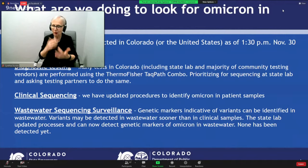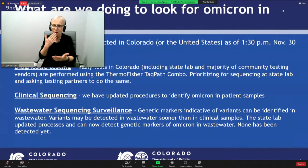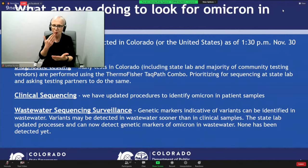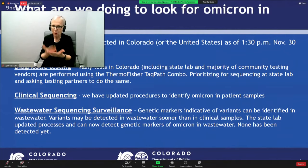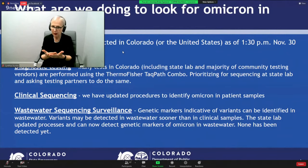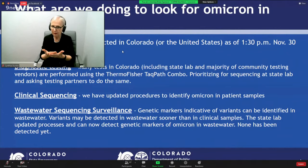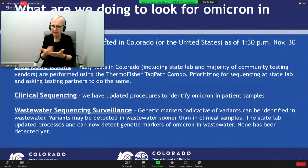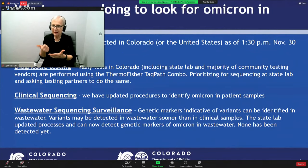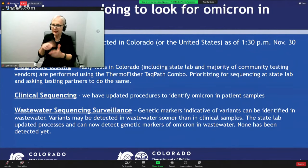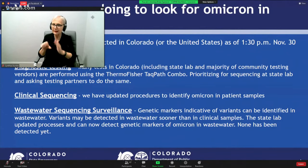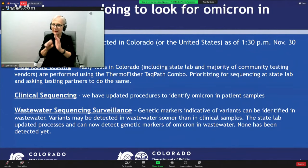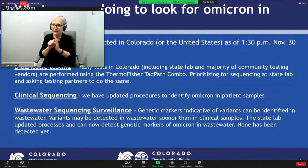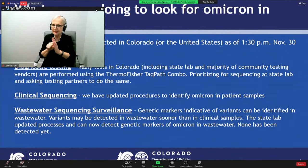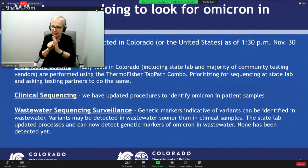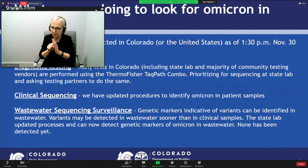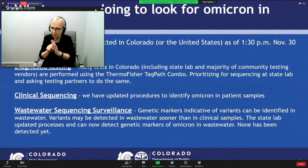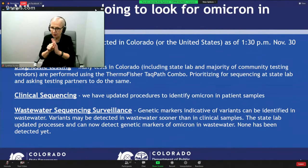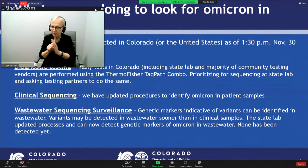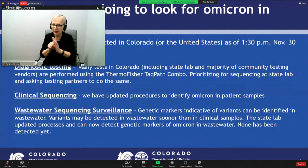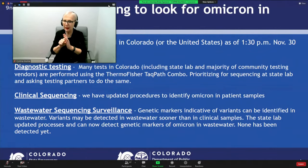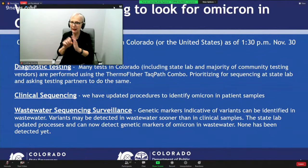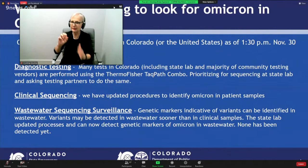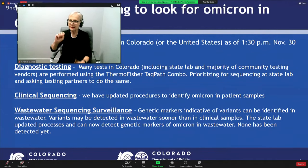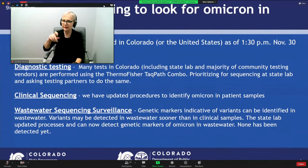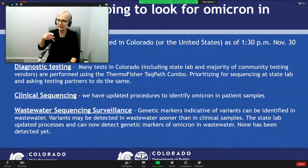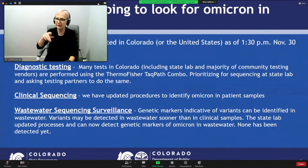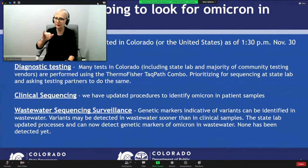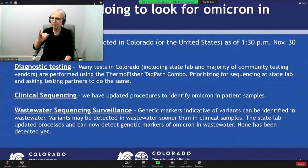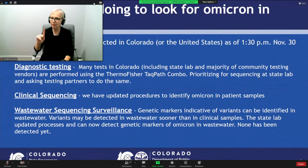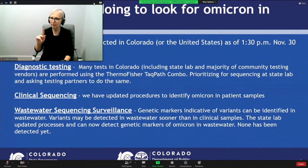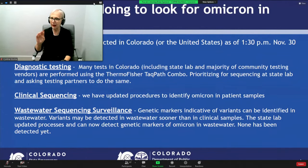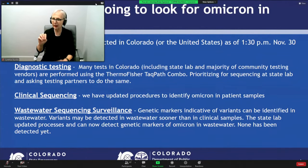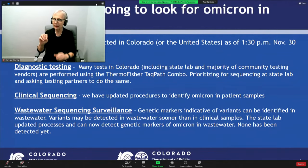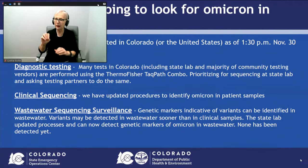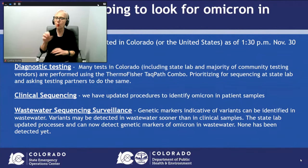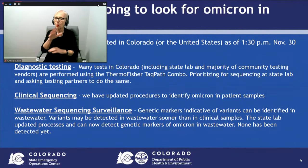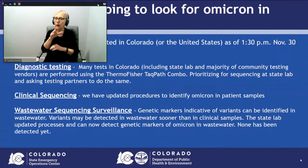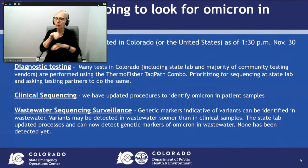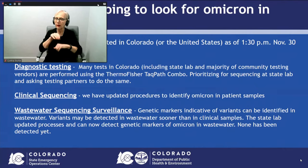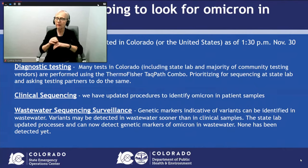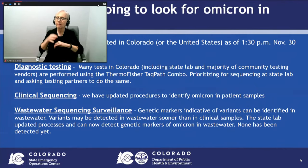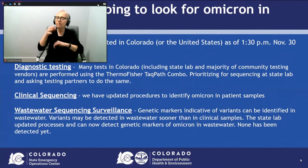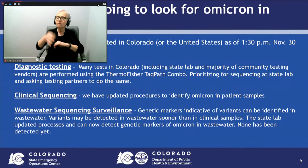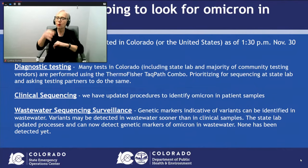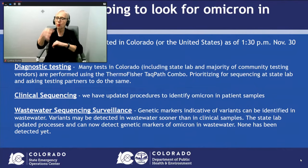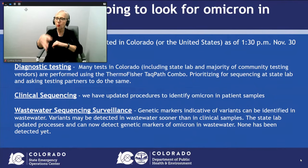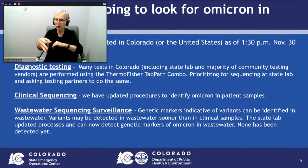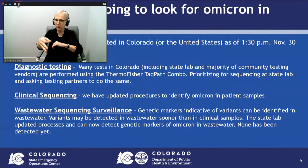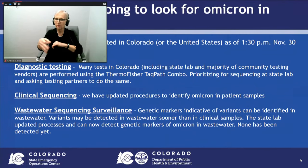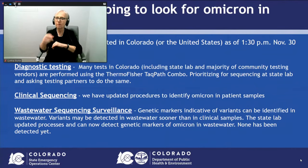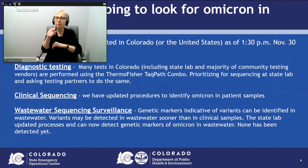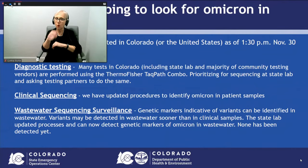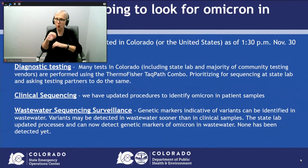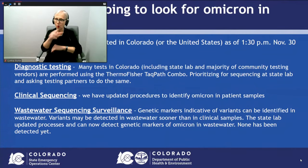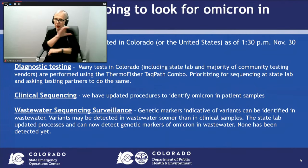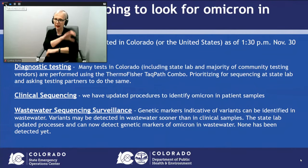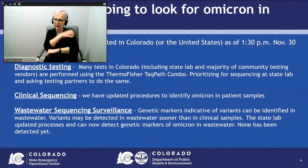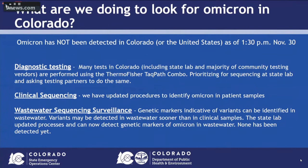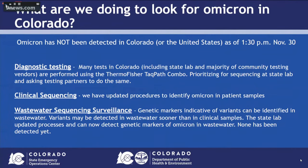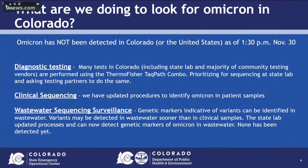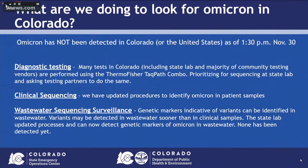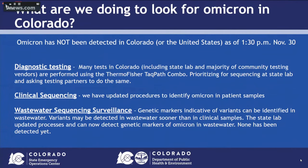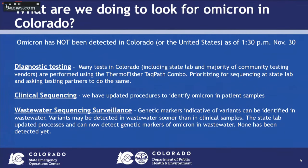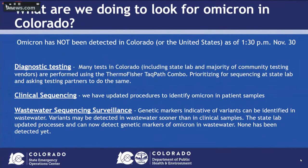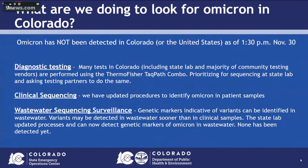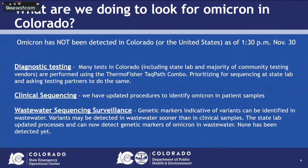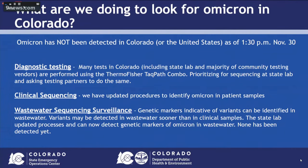Any sample that has this spike drop profile is immediately forwarded on for clinical sequencing. We have updated clinical sequencing